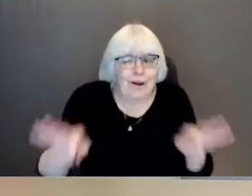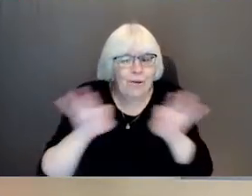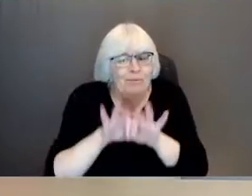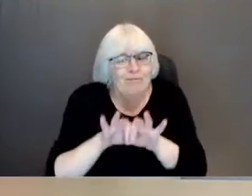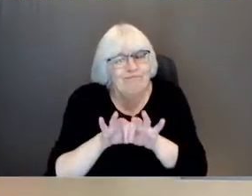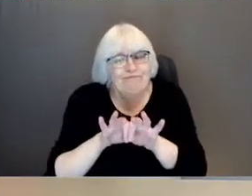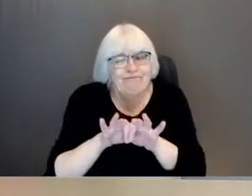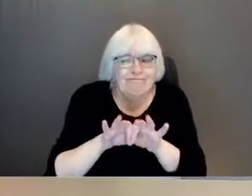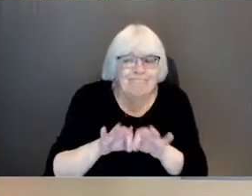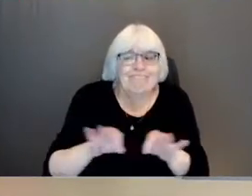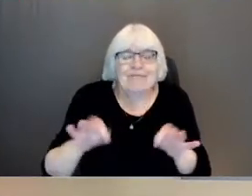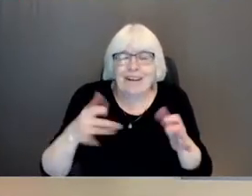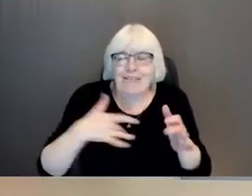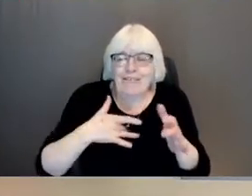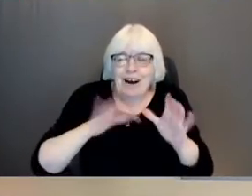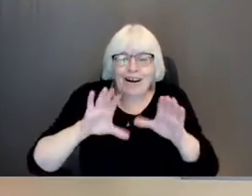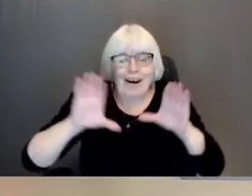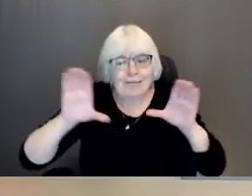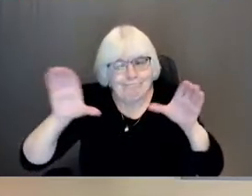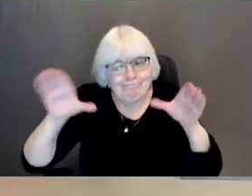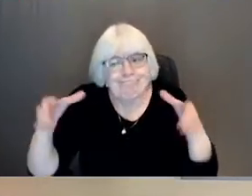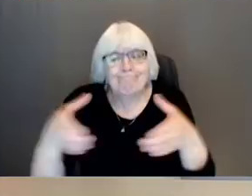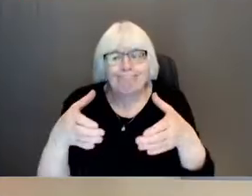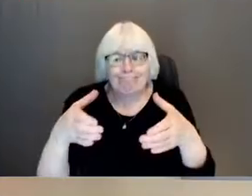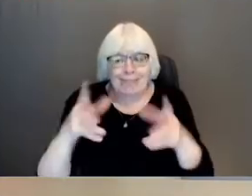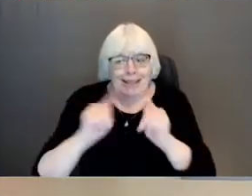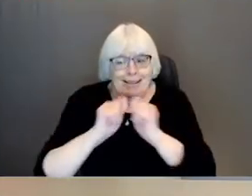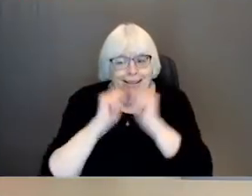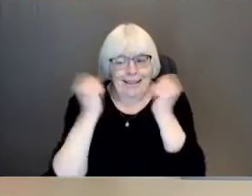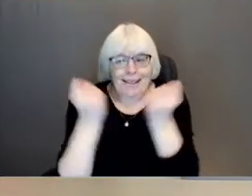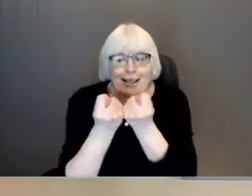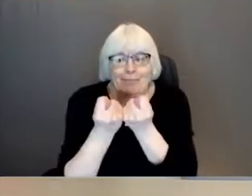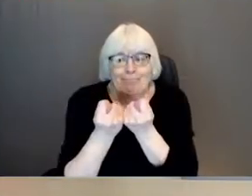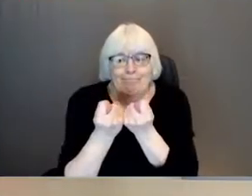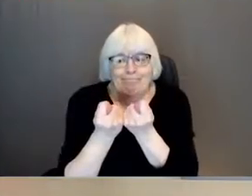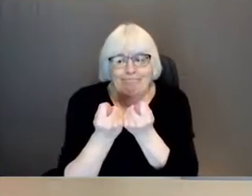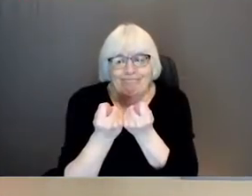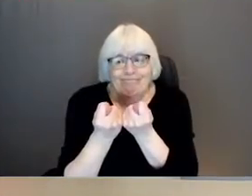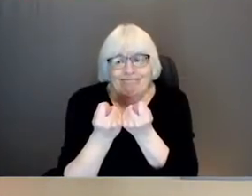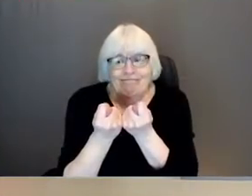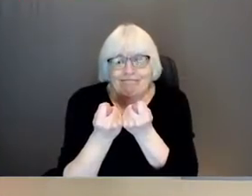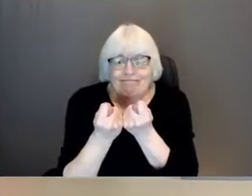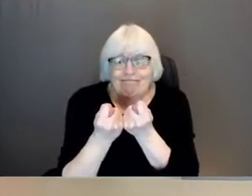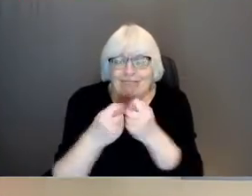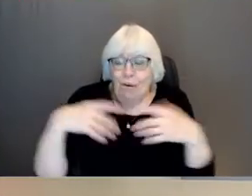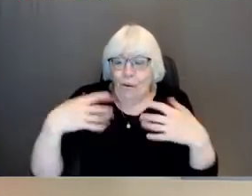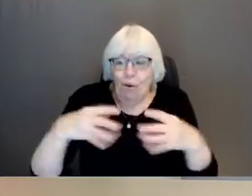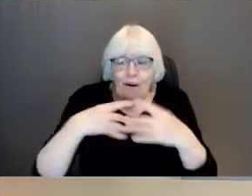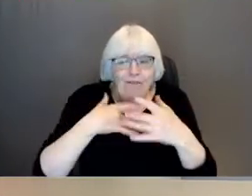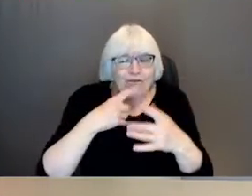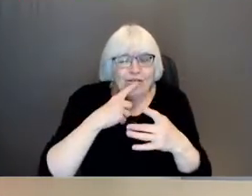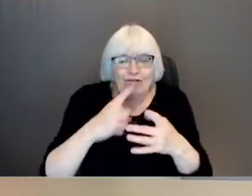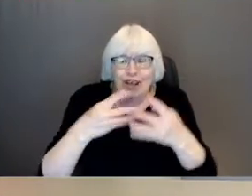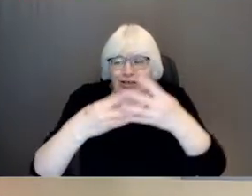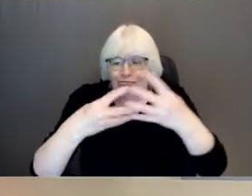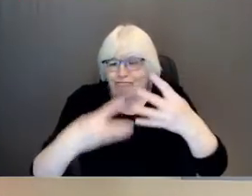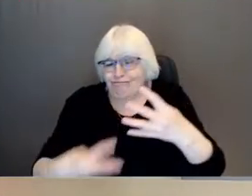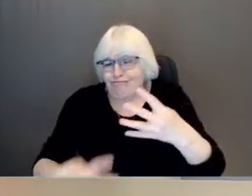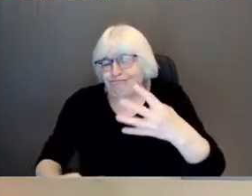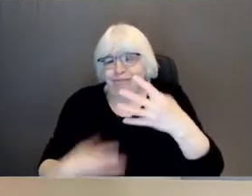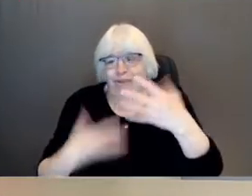And with all those thanks to so many, and I know the Premier started off his remarks with thanking many as